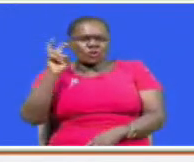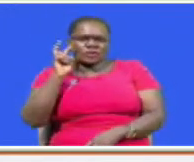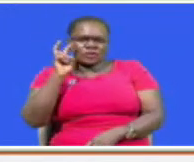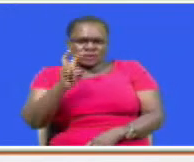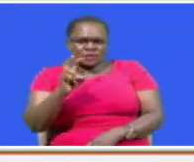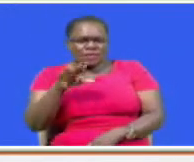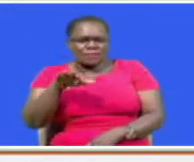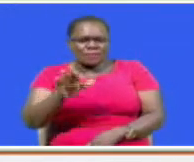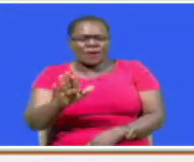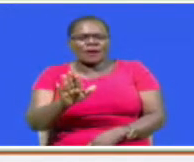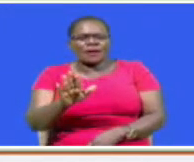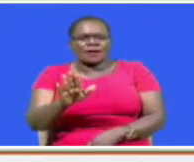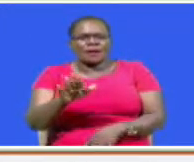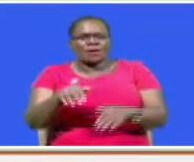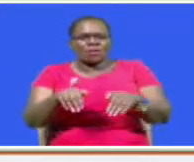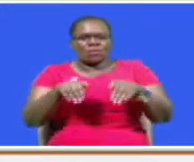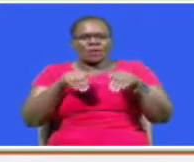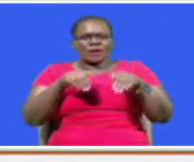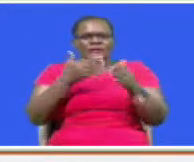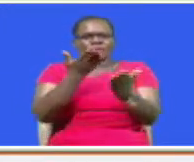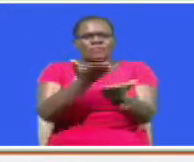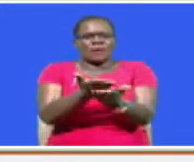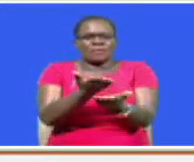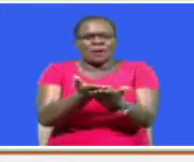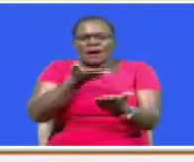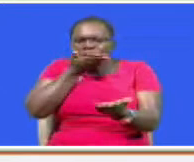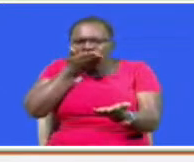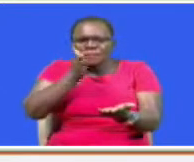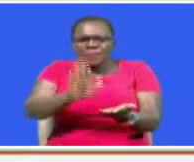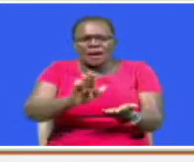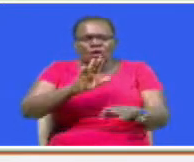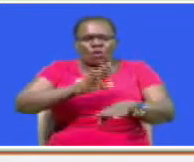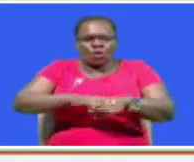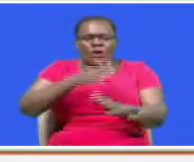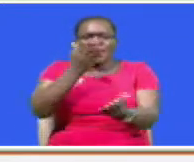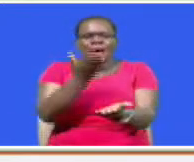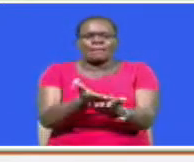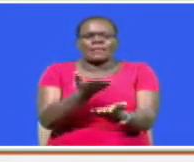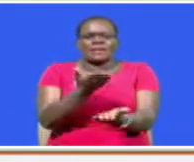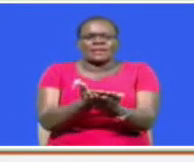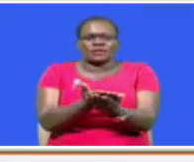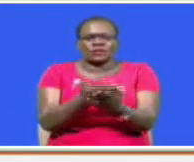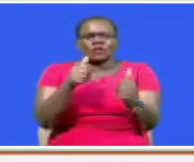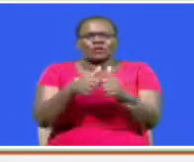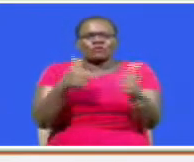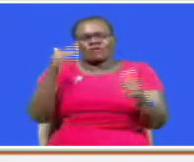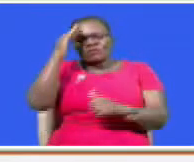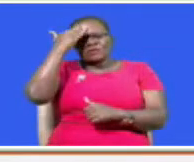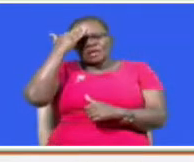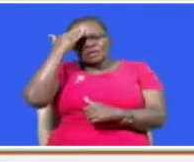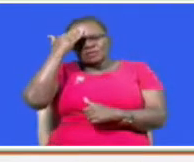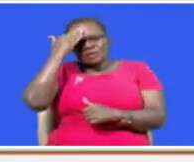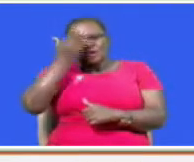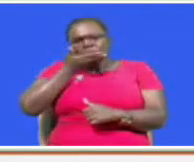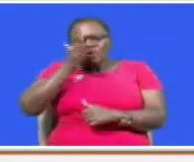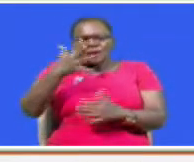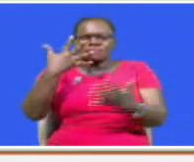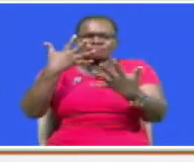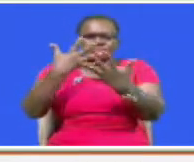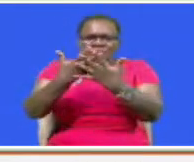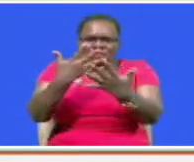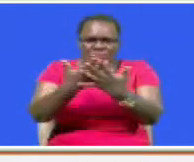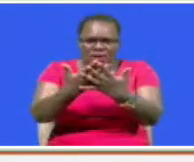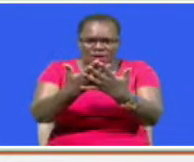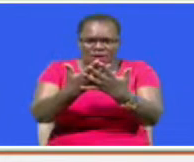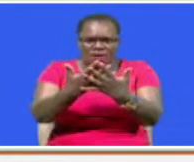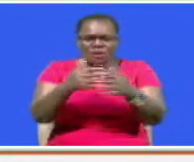order for their release pending the filing of their responses to the application. For avoidance of doubt, the respondents shall remain in